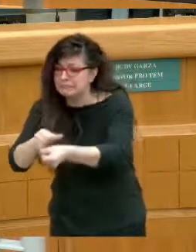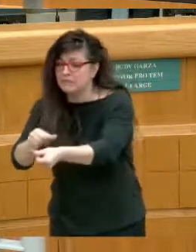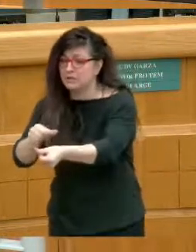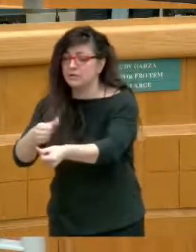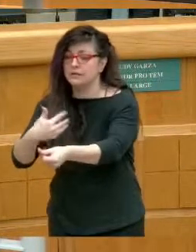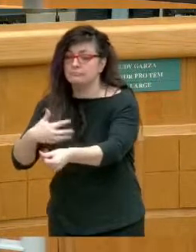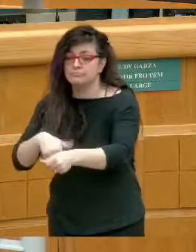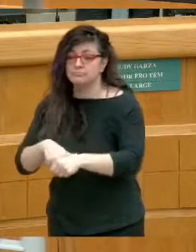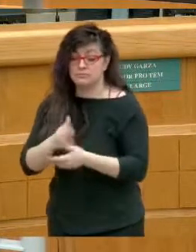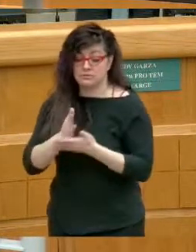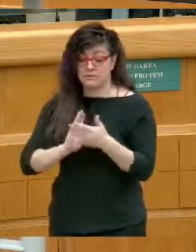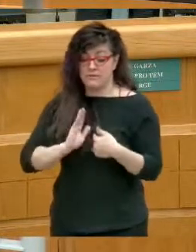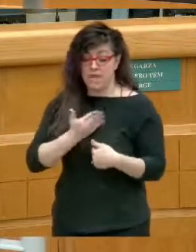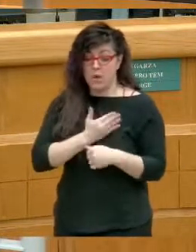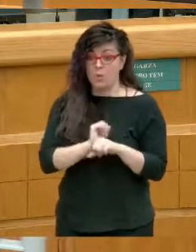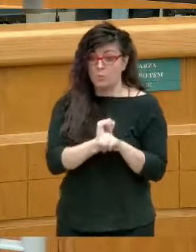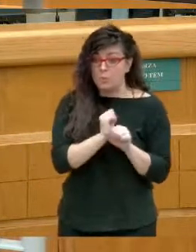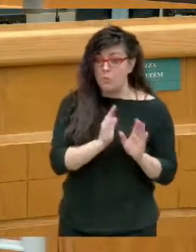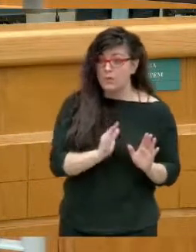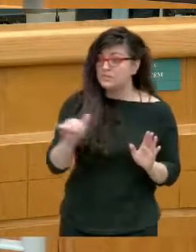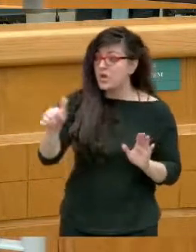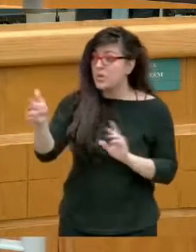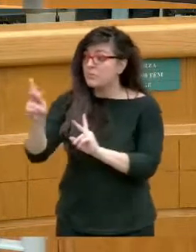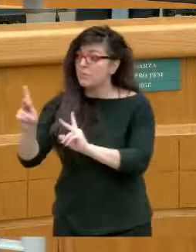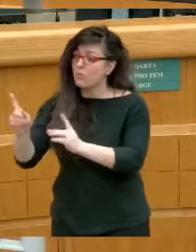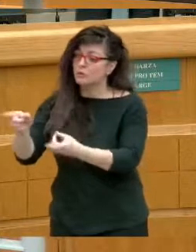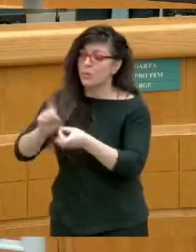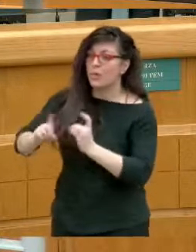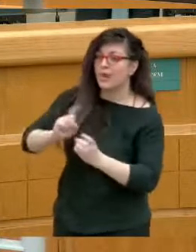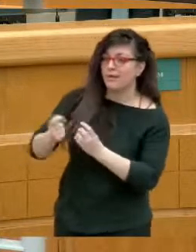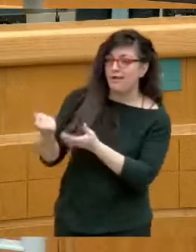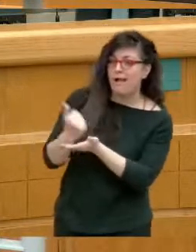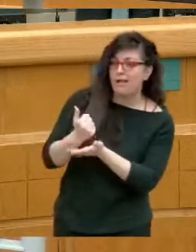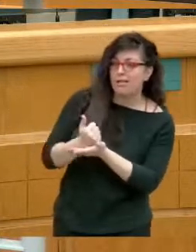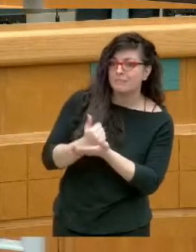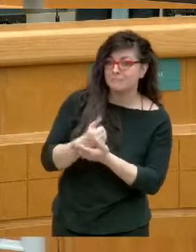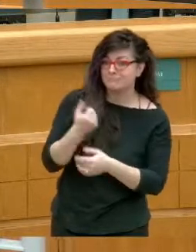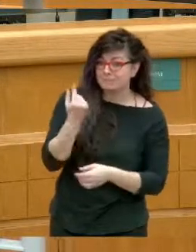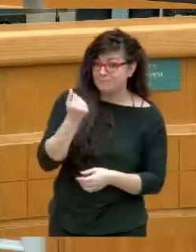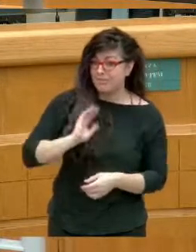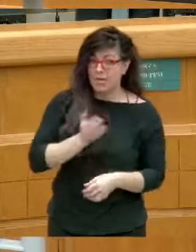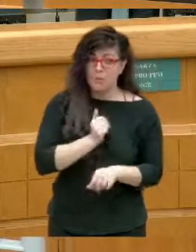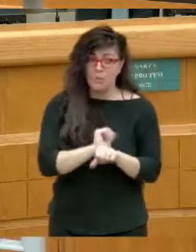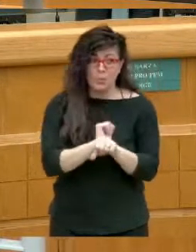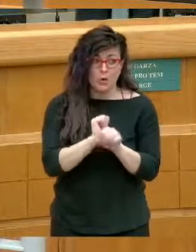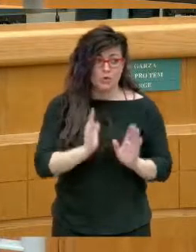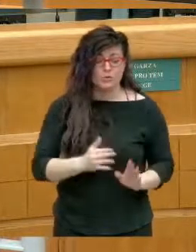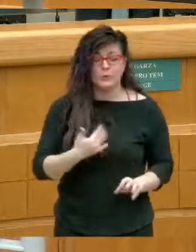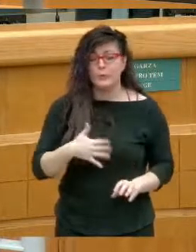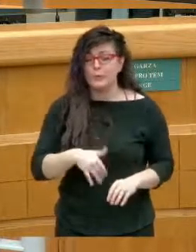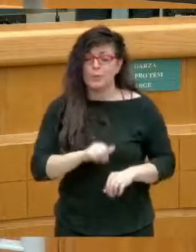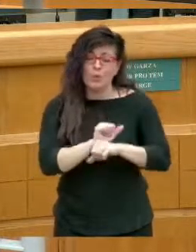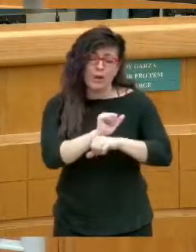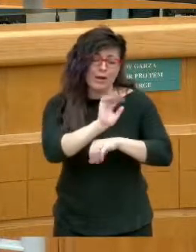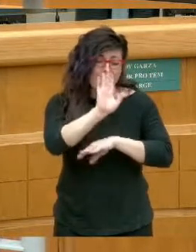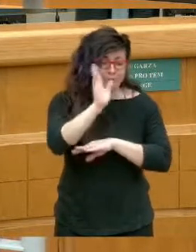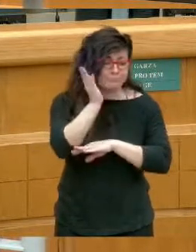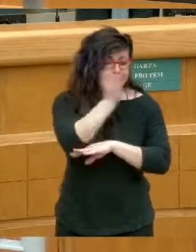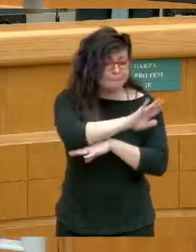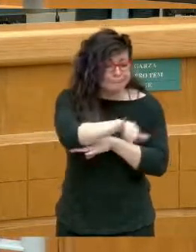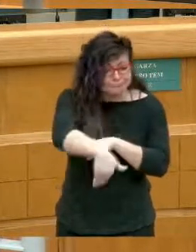our employees. Our employees and a lot of our operations are working tirelessly around the clock, missing meals sometimes.